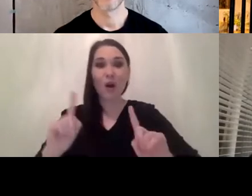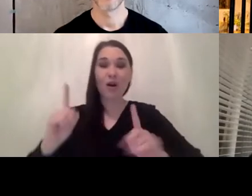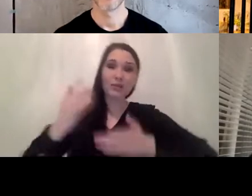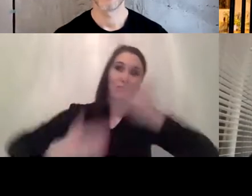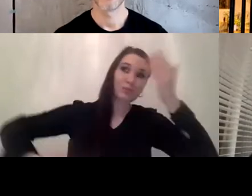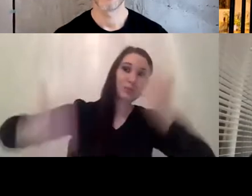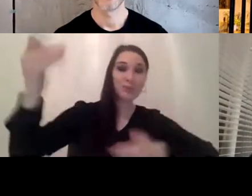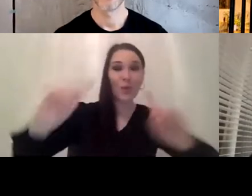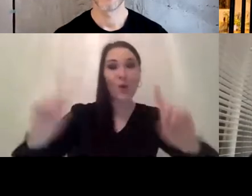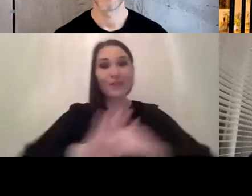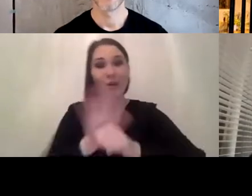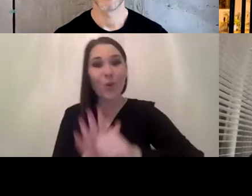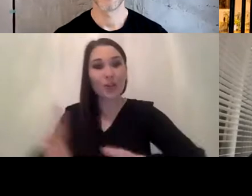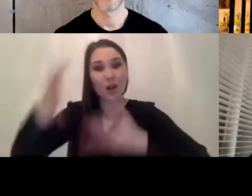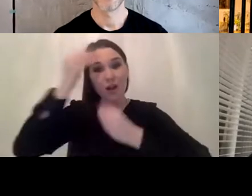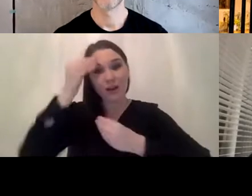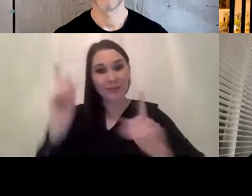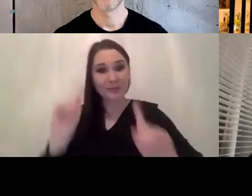forward.